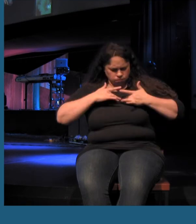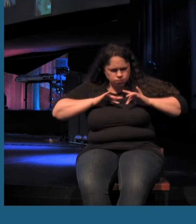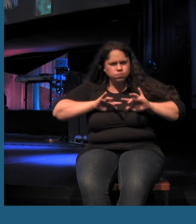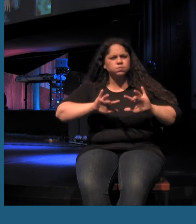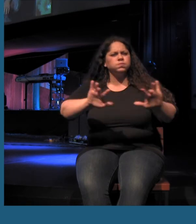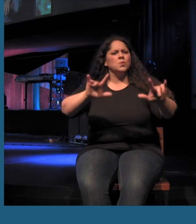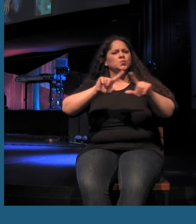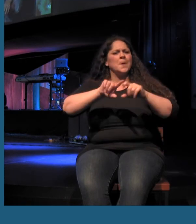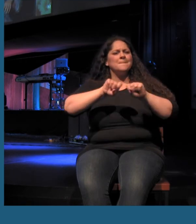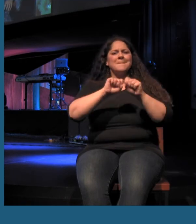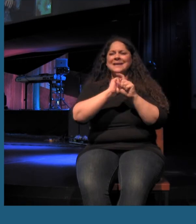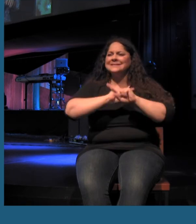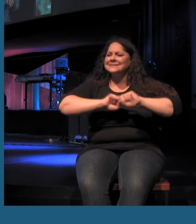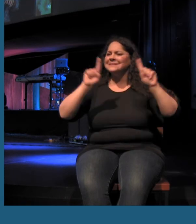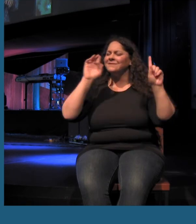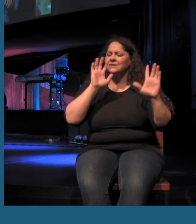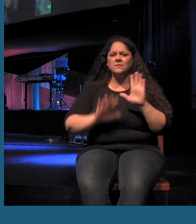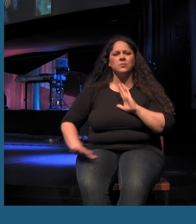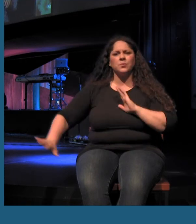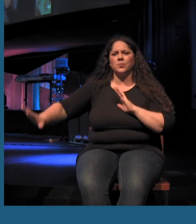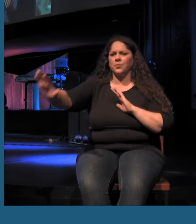right where they are.